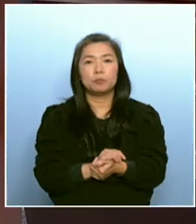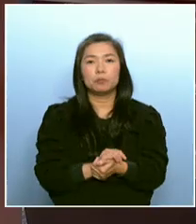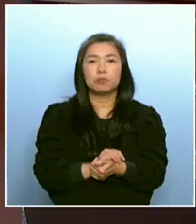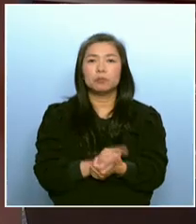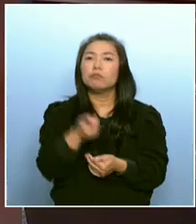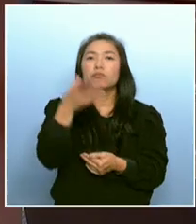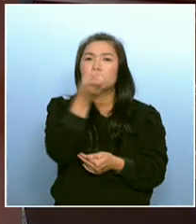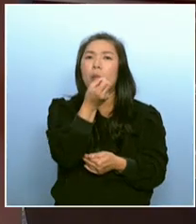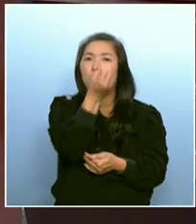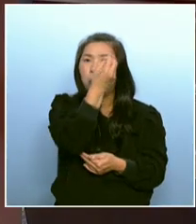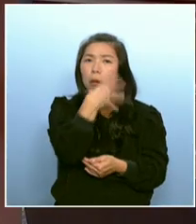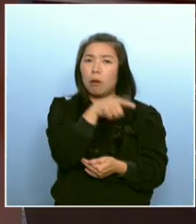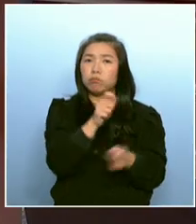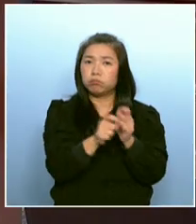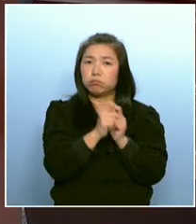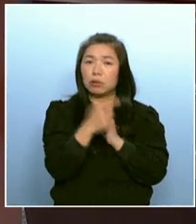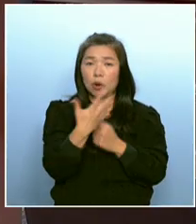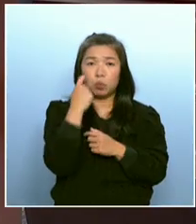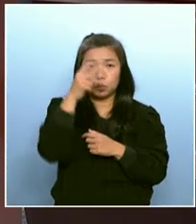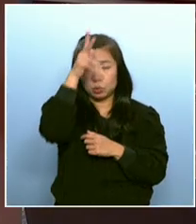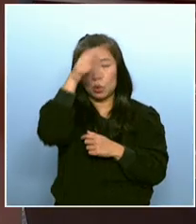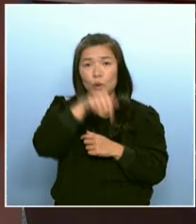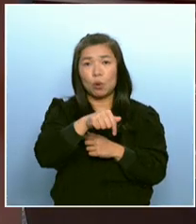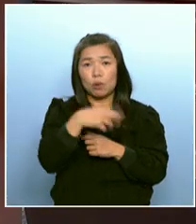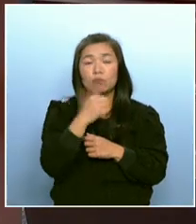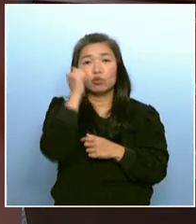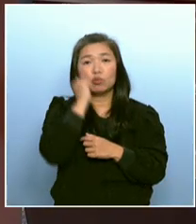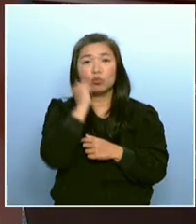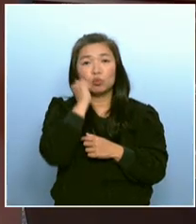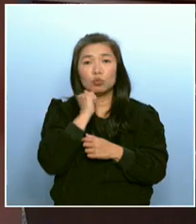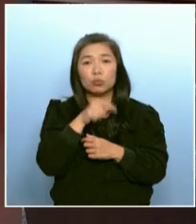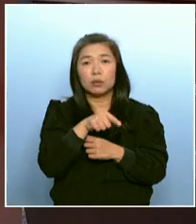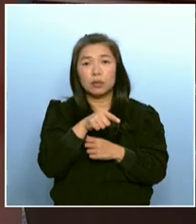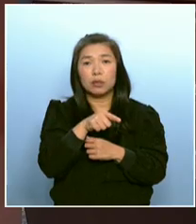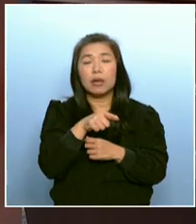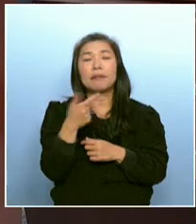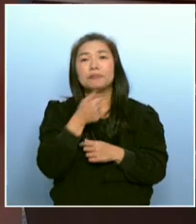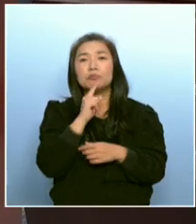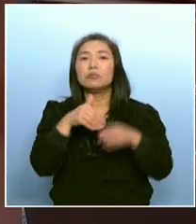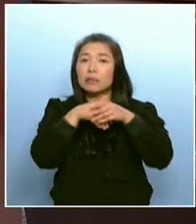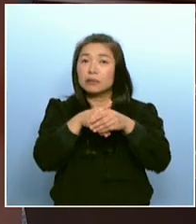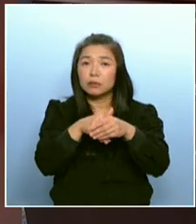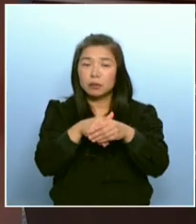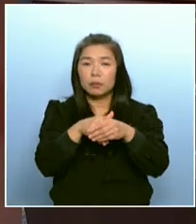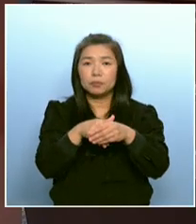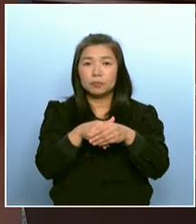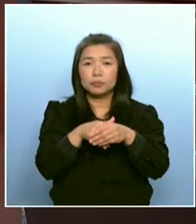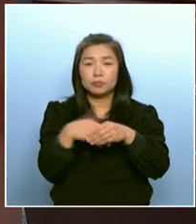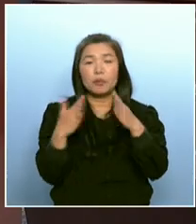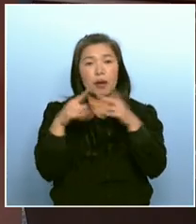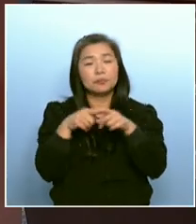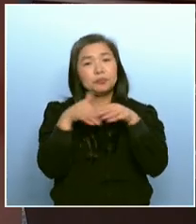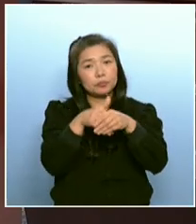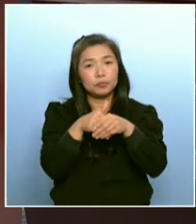assessment mechanism for elderly services. Can the administration tell us this? In Kunton district,